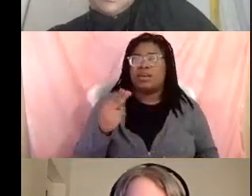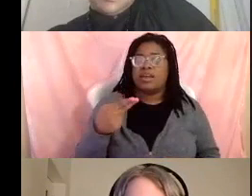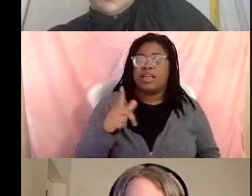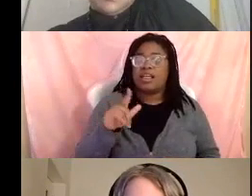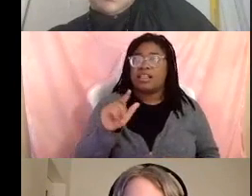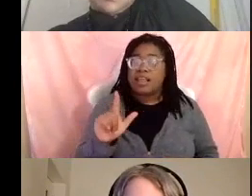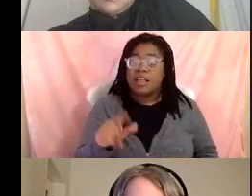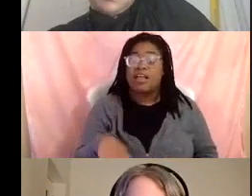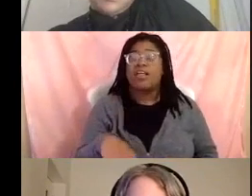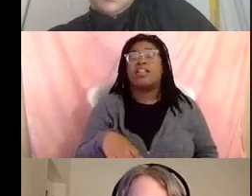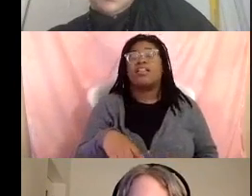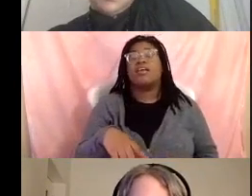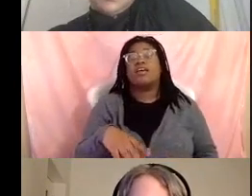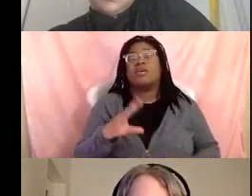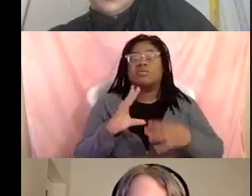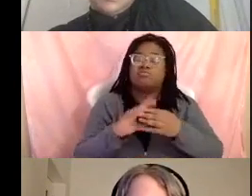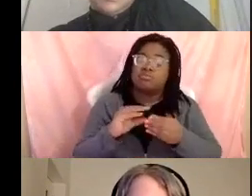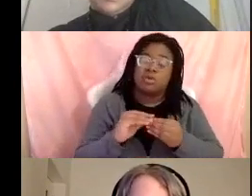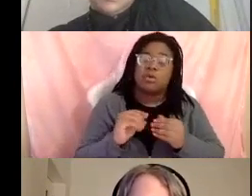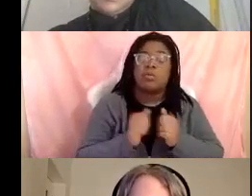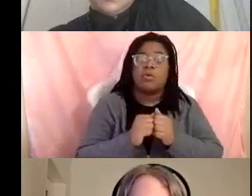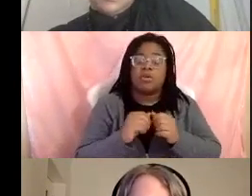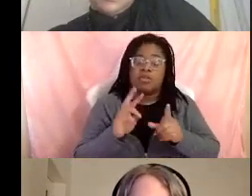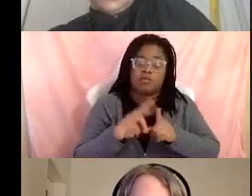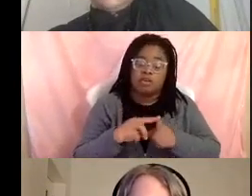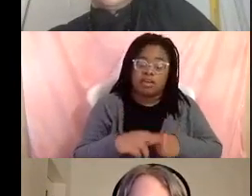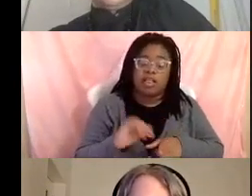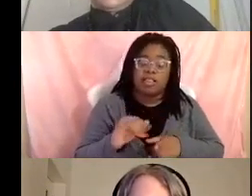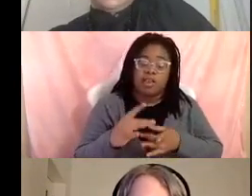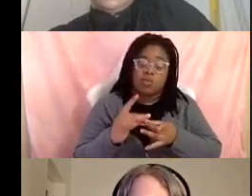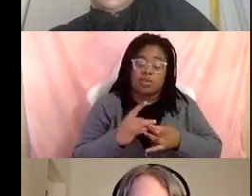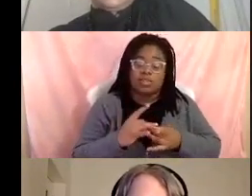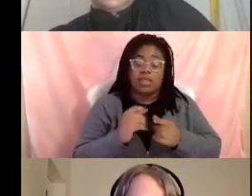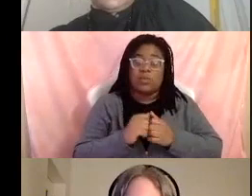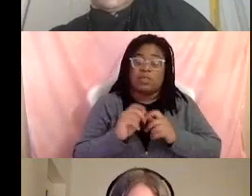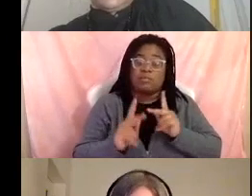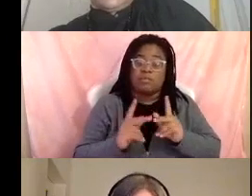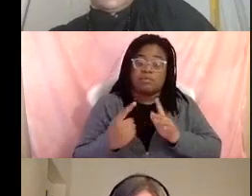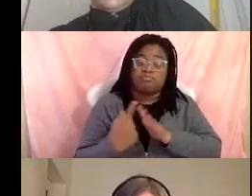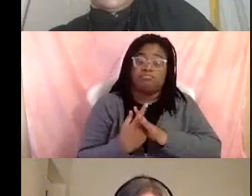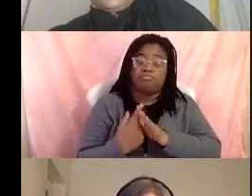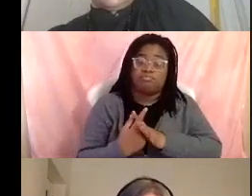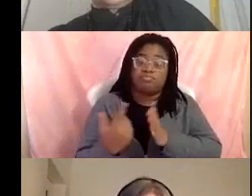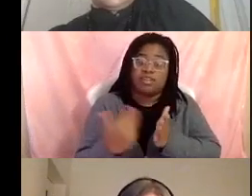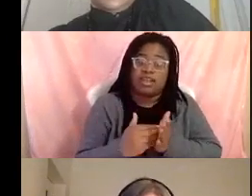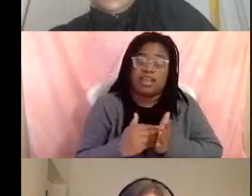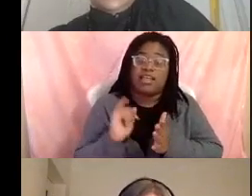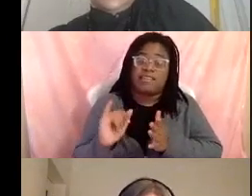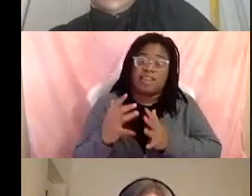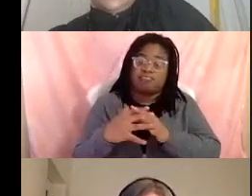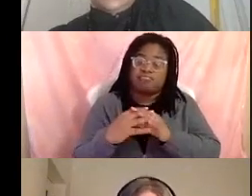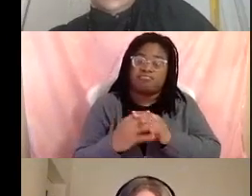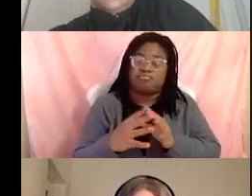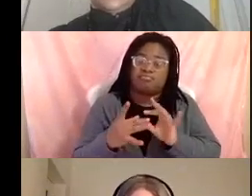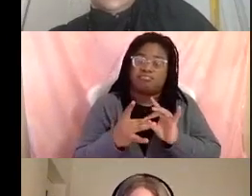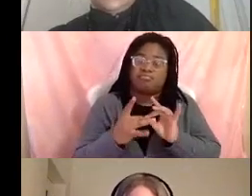to words that resonate with people that are repeating themselves, you know, that interconnectedness with things that